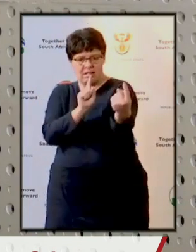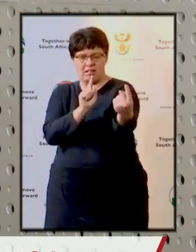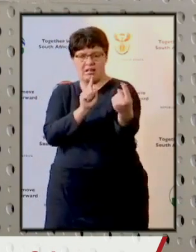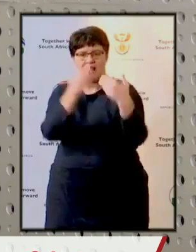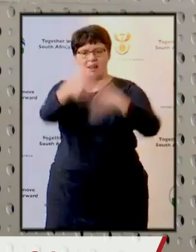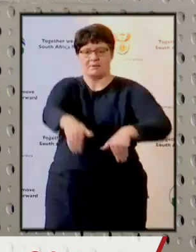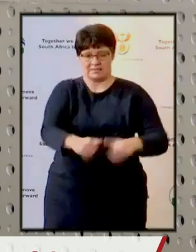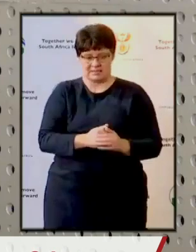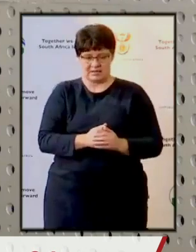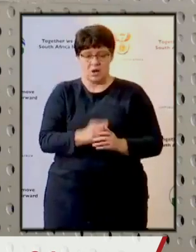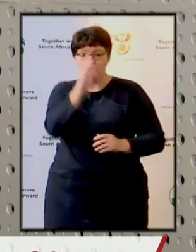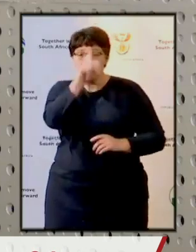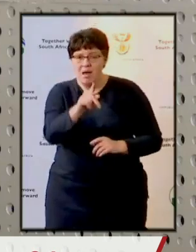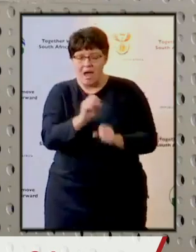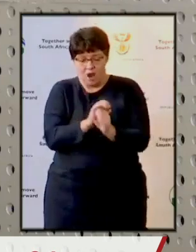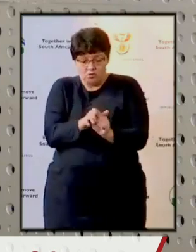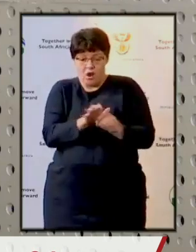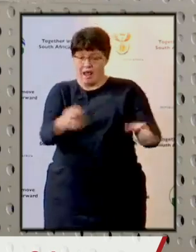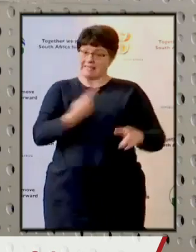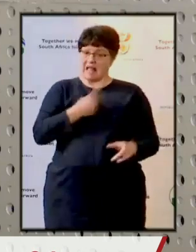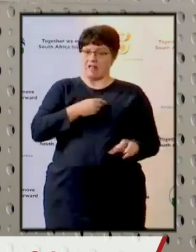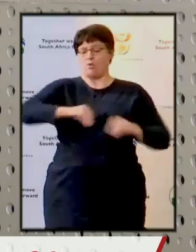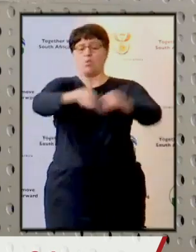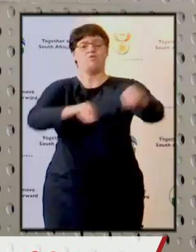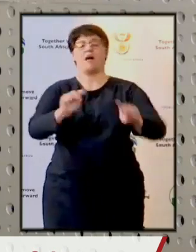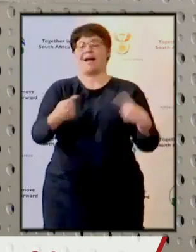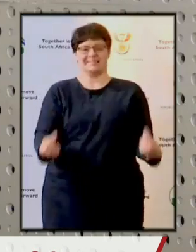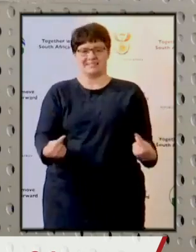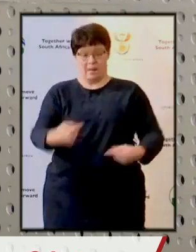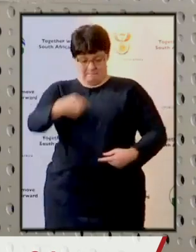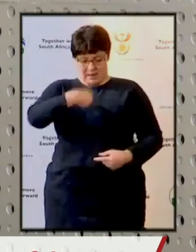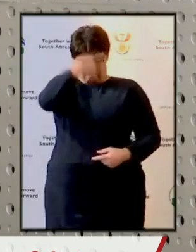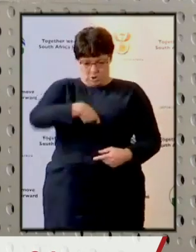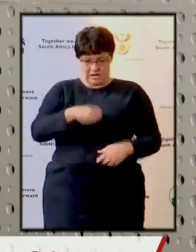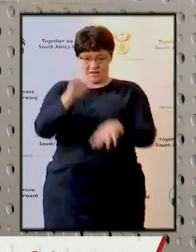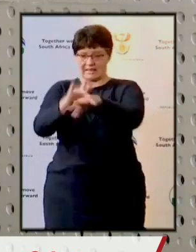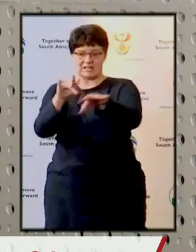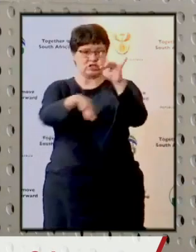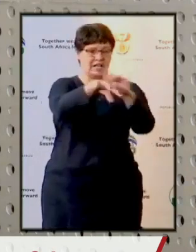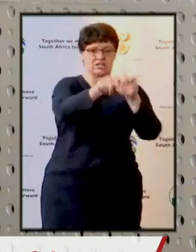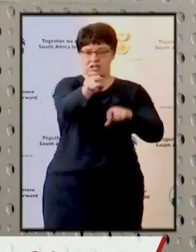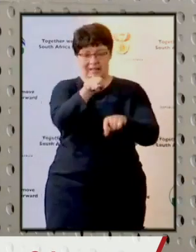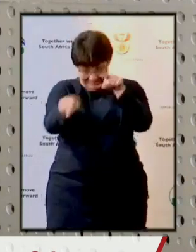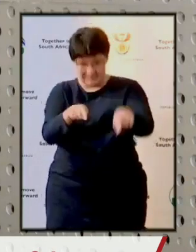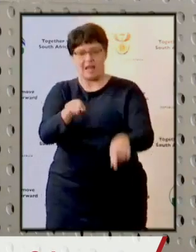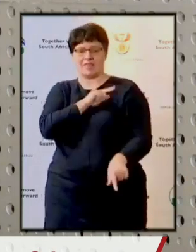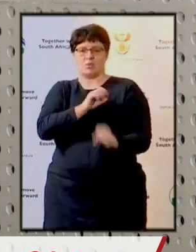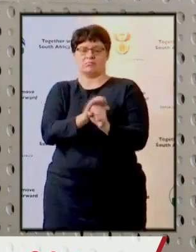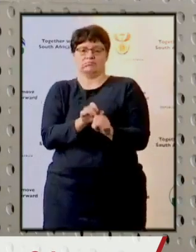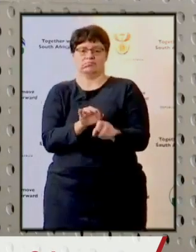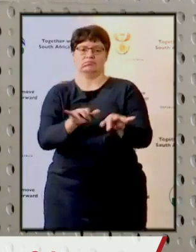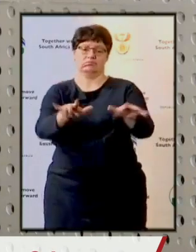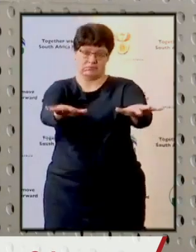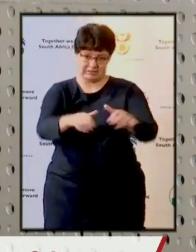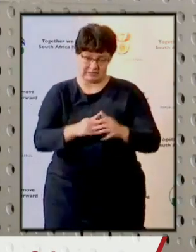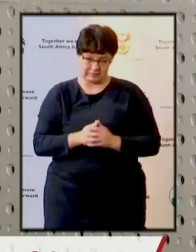doesn't move, it's people that move. We shift the virus in society. And this cautious approach allows us